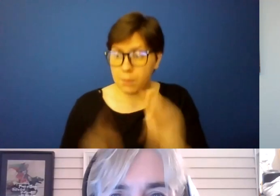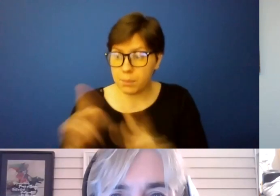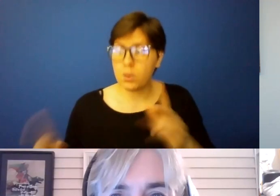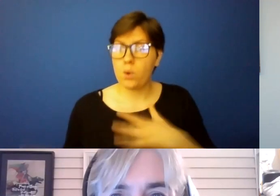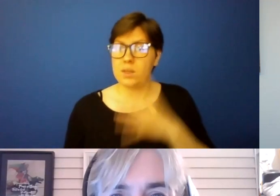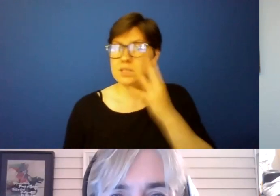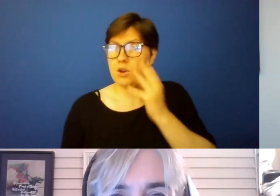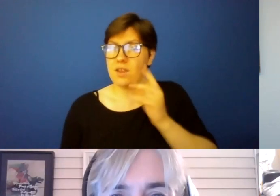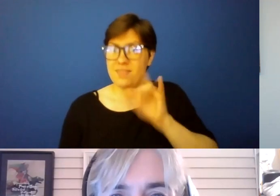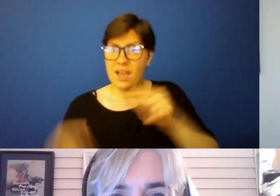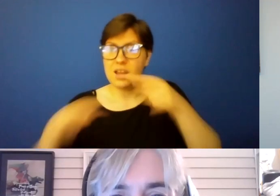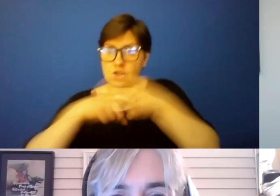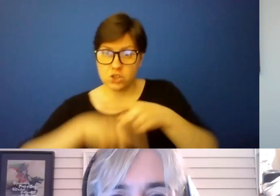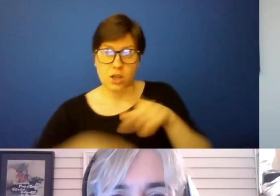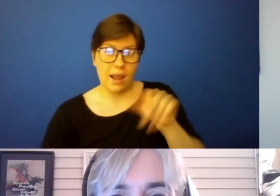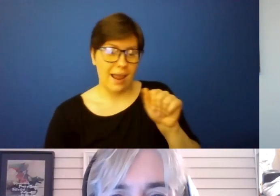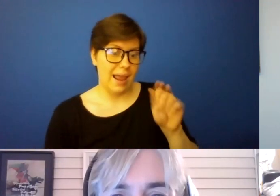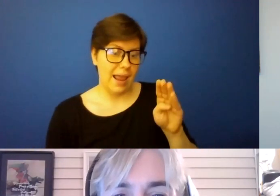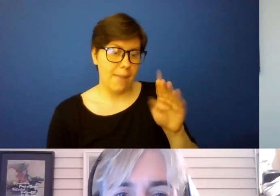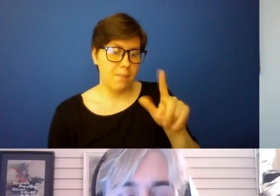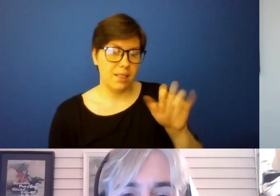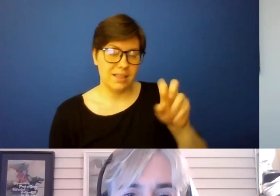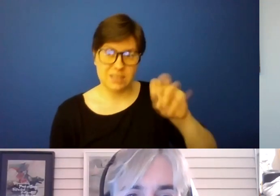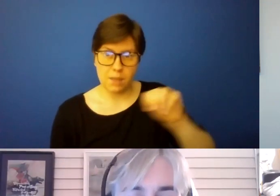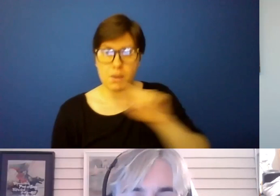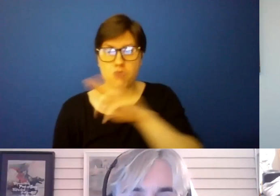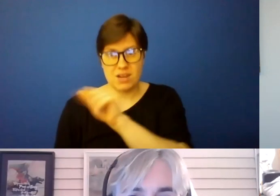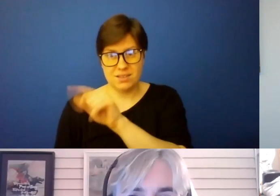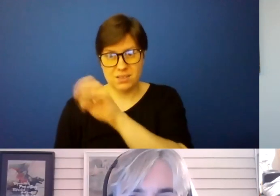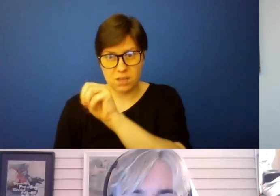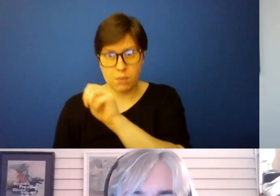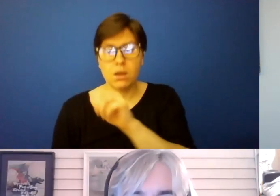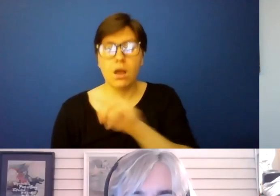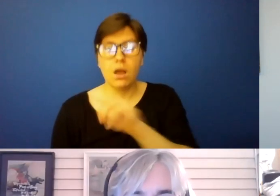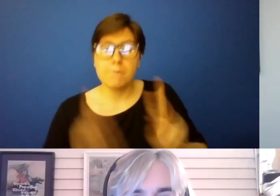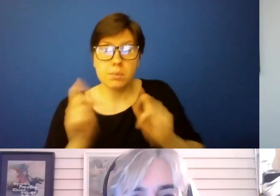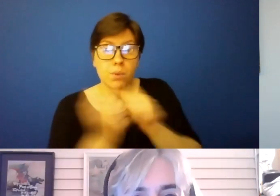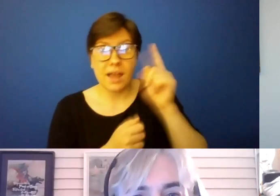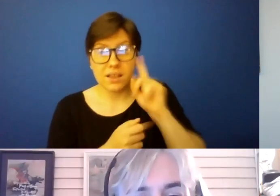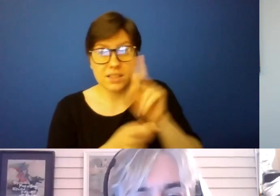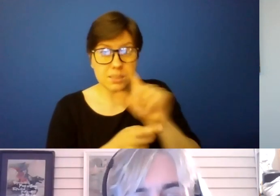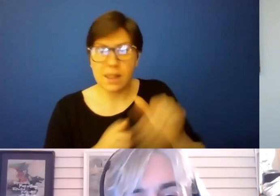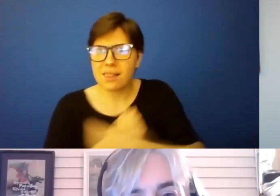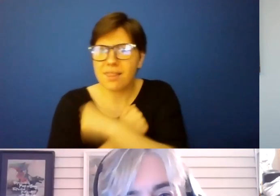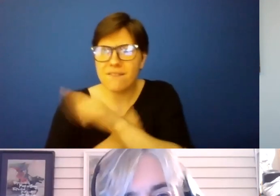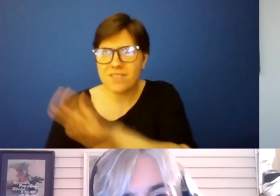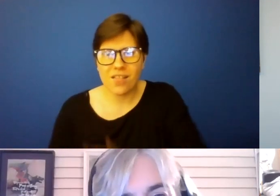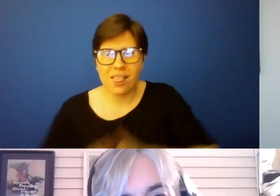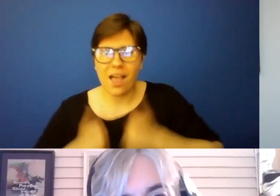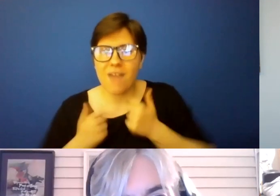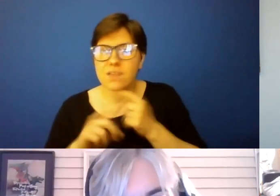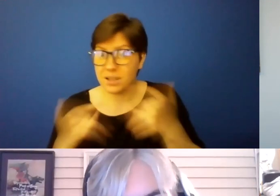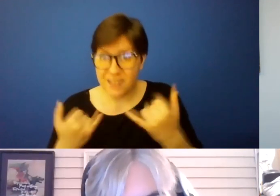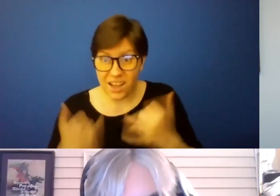of ableism and racism, to people with intellectual disabilities who also love their lives, but are now at risk